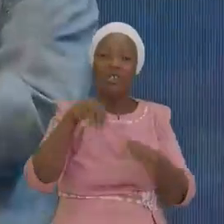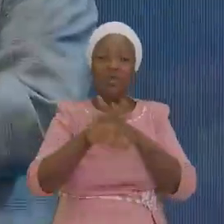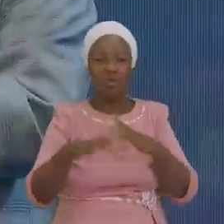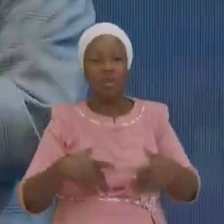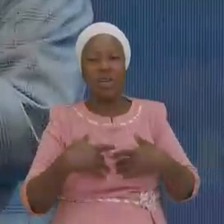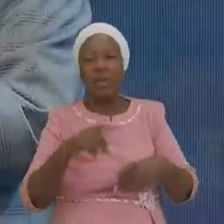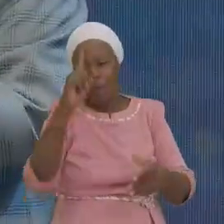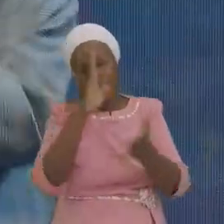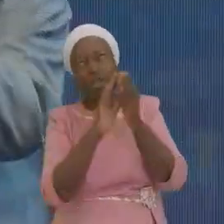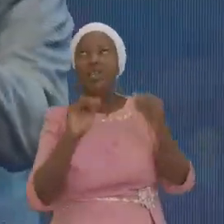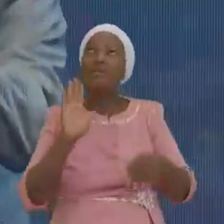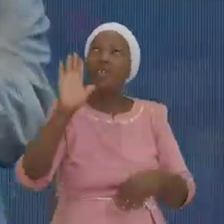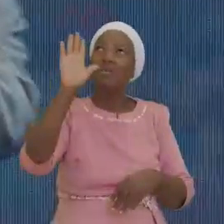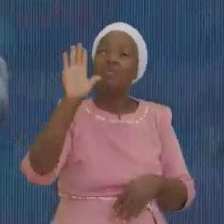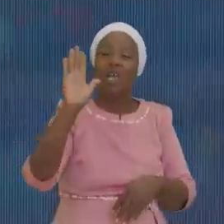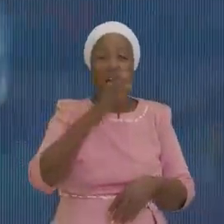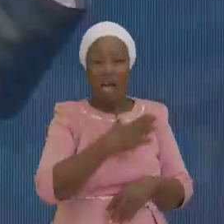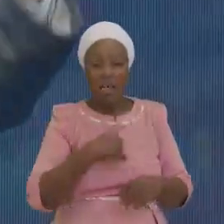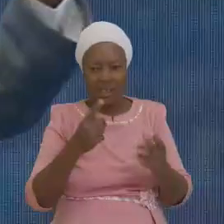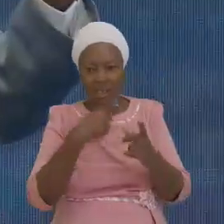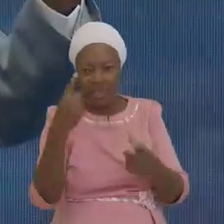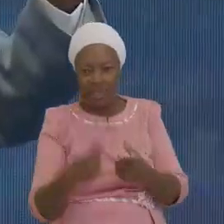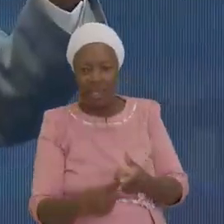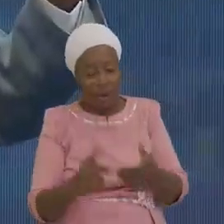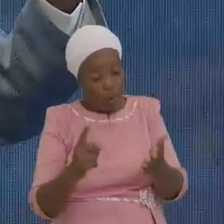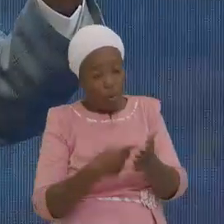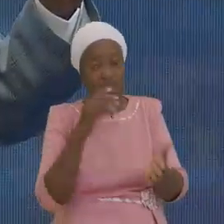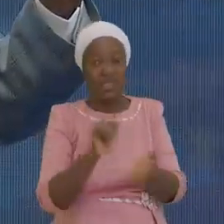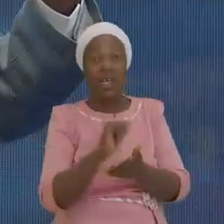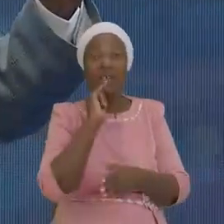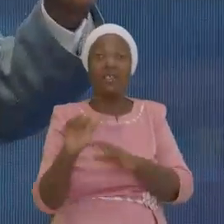Believe him. And then once that is done,